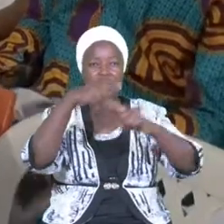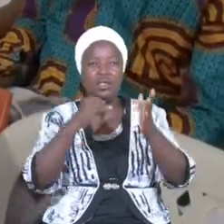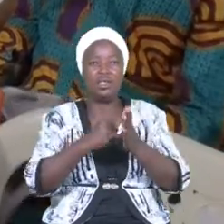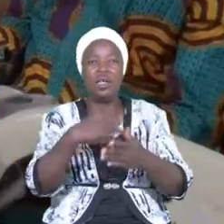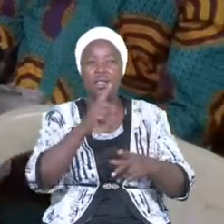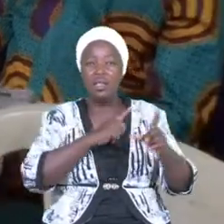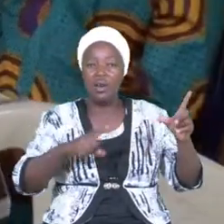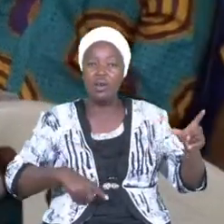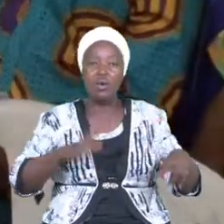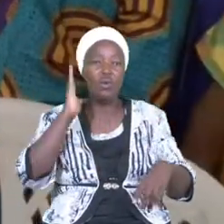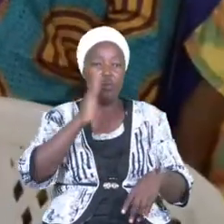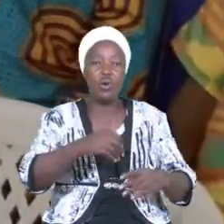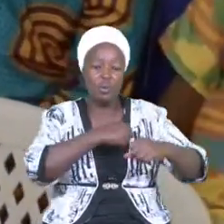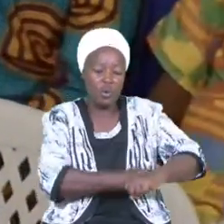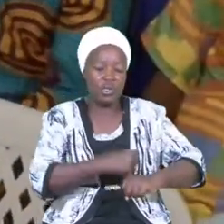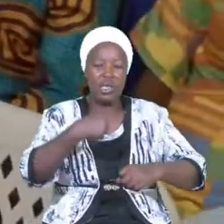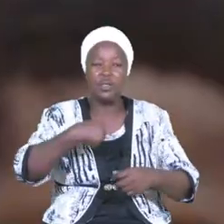said the Lord will protect me.